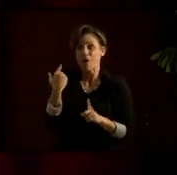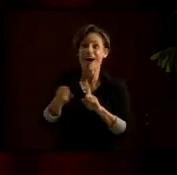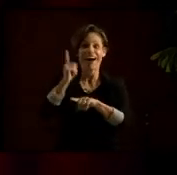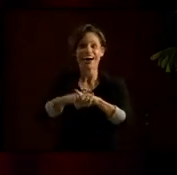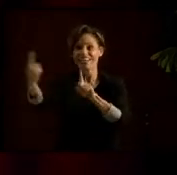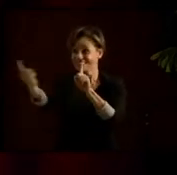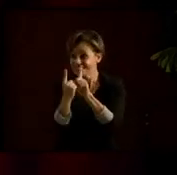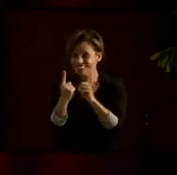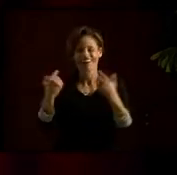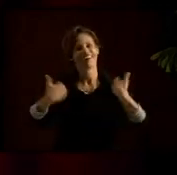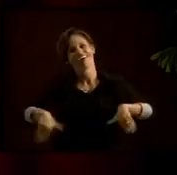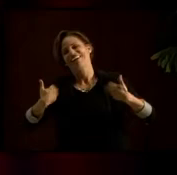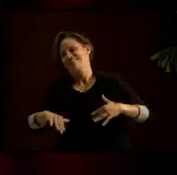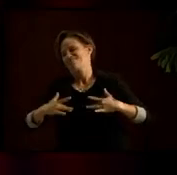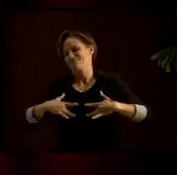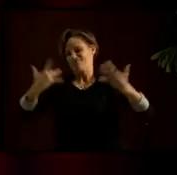person